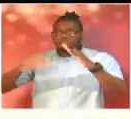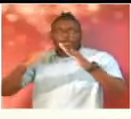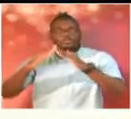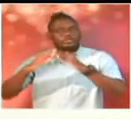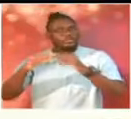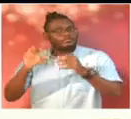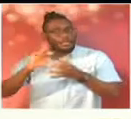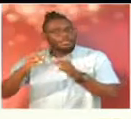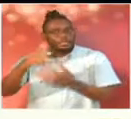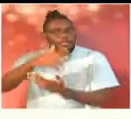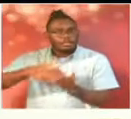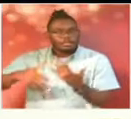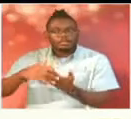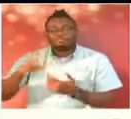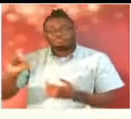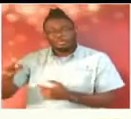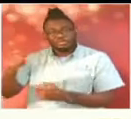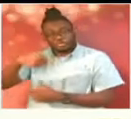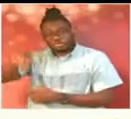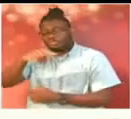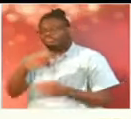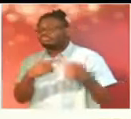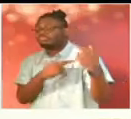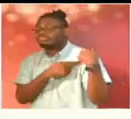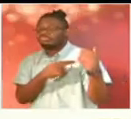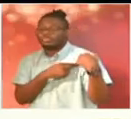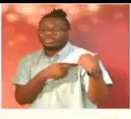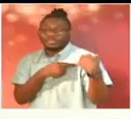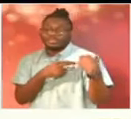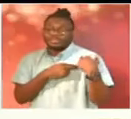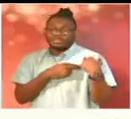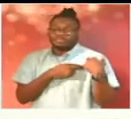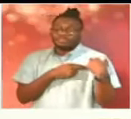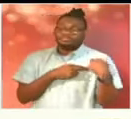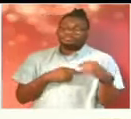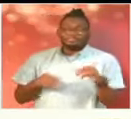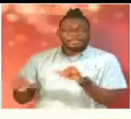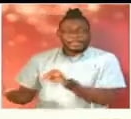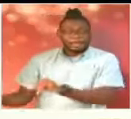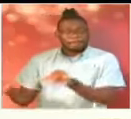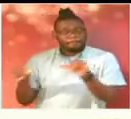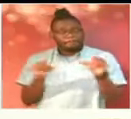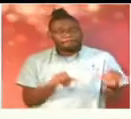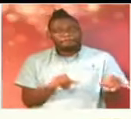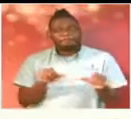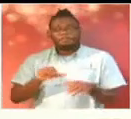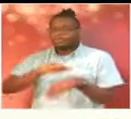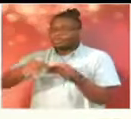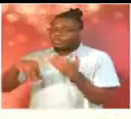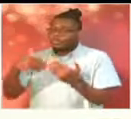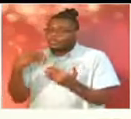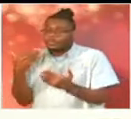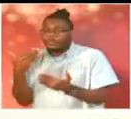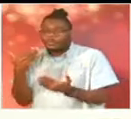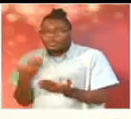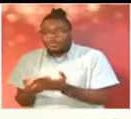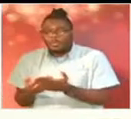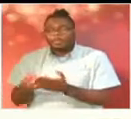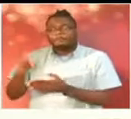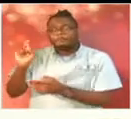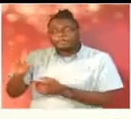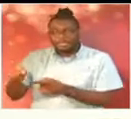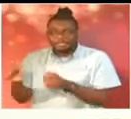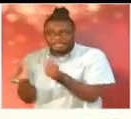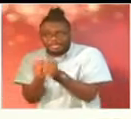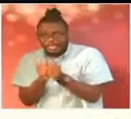doesn't disappear when you're vaccinated. We need to ensure that we all hold all the layers together, the vaccination,